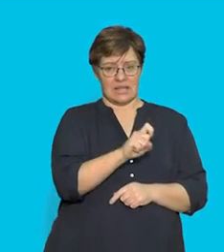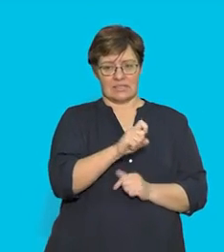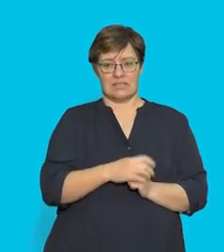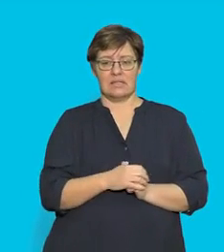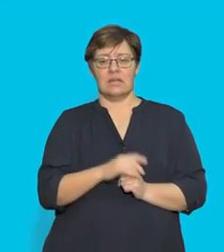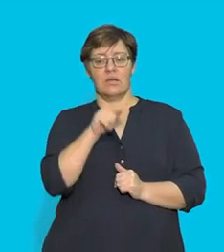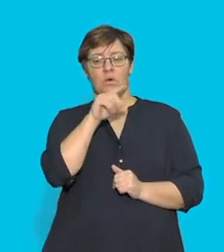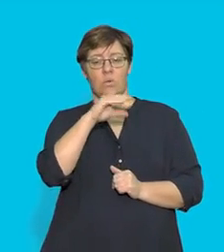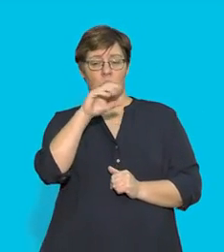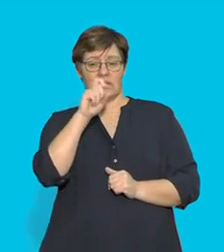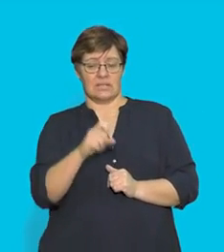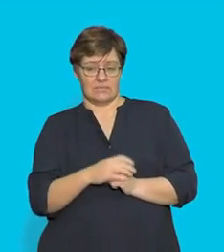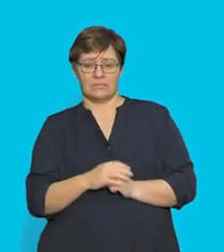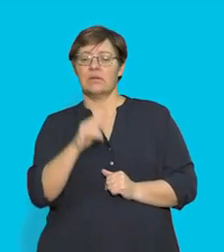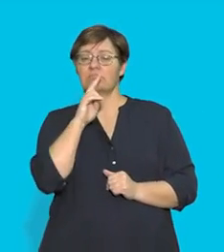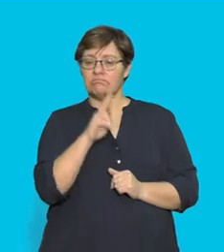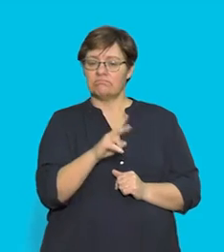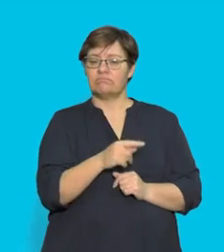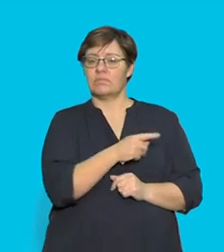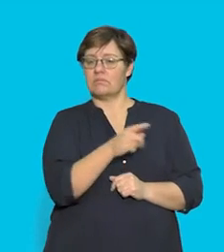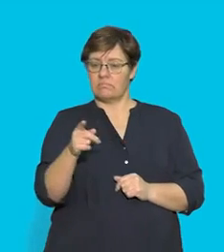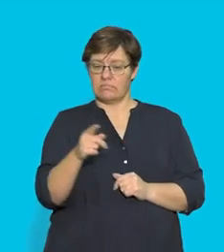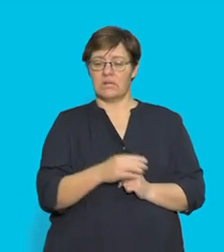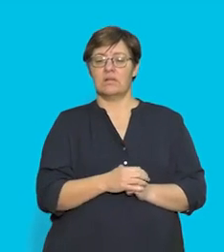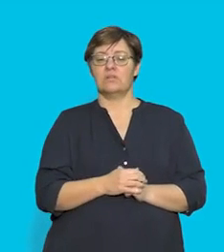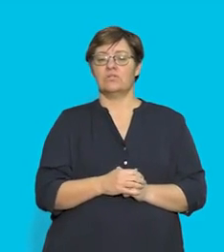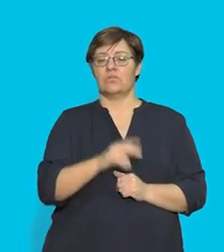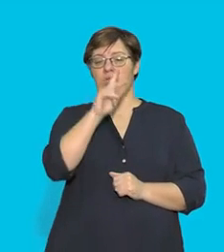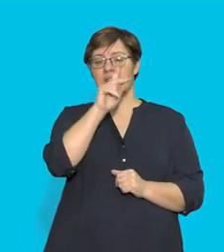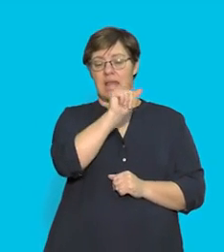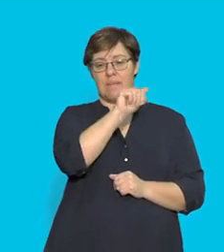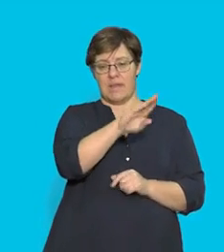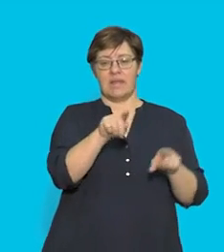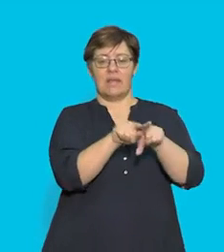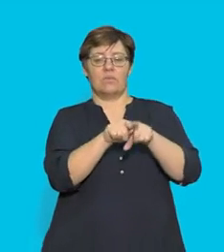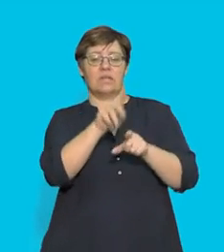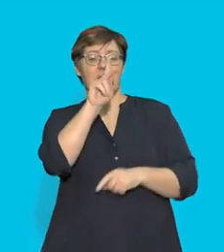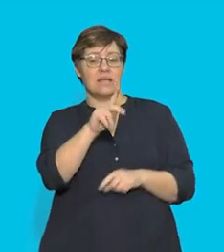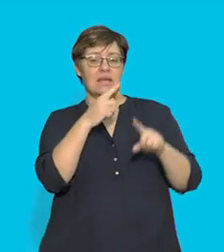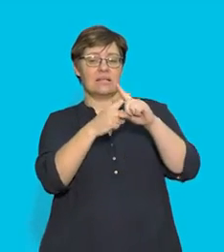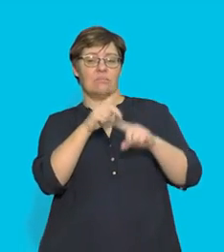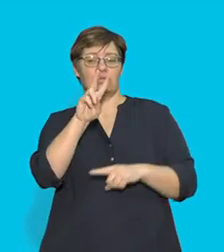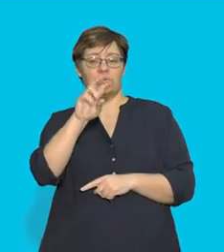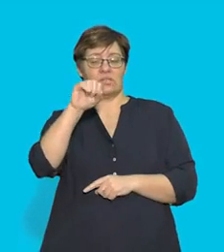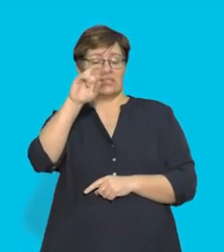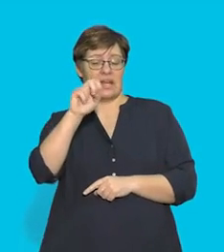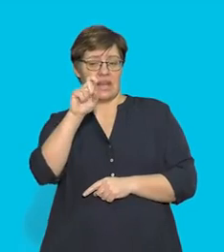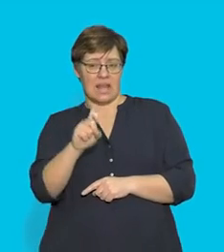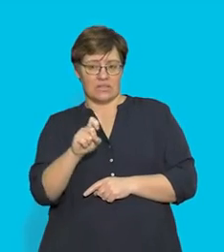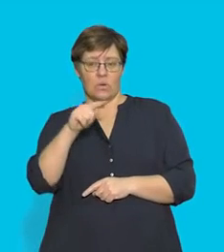x, just to clean up some of the algebra. And so when we multiply that into the numerator. Now we just clean